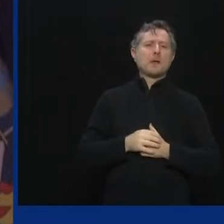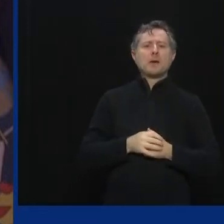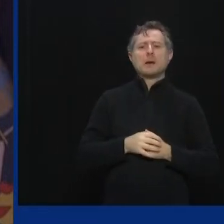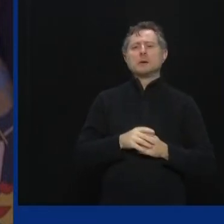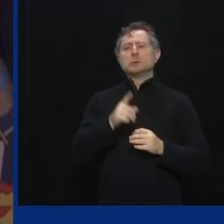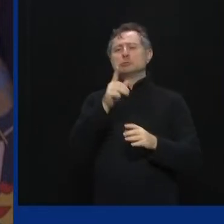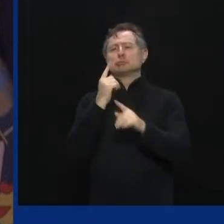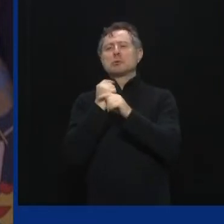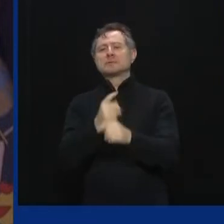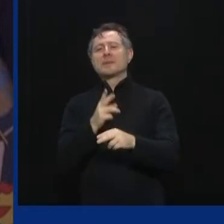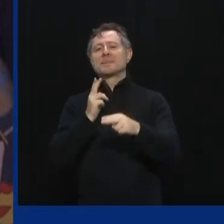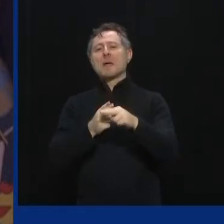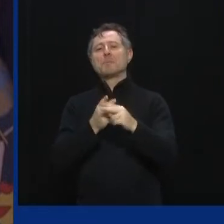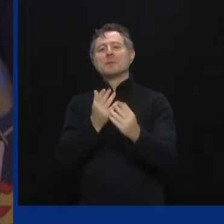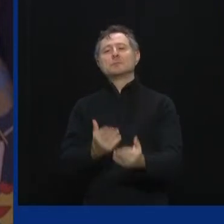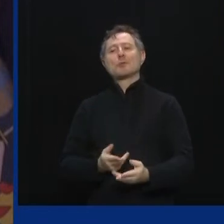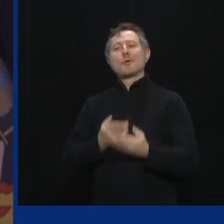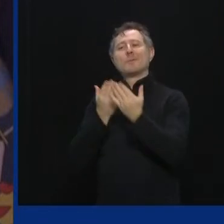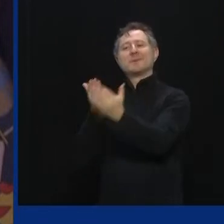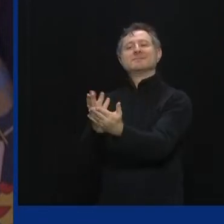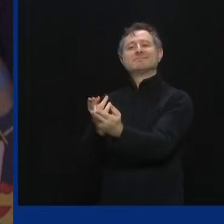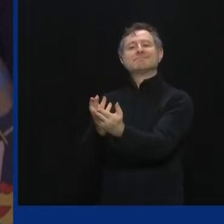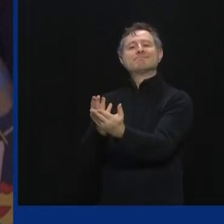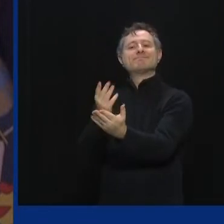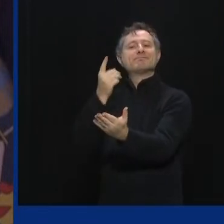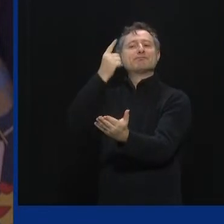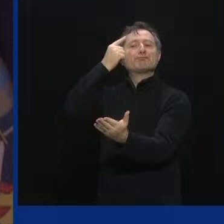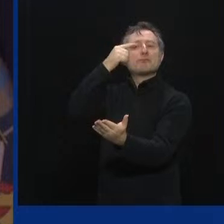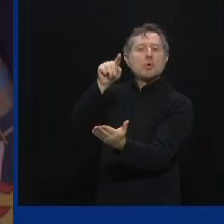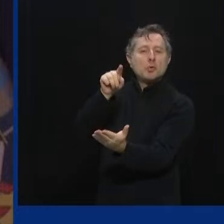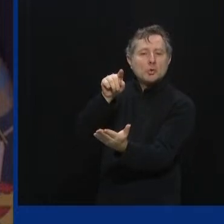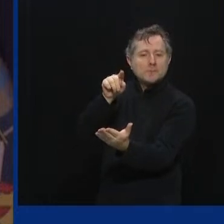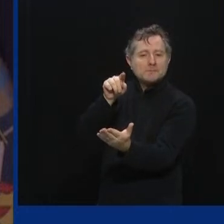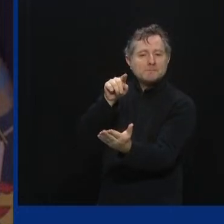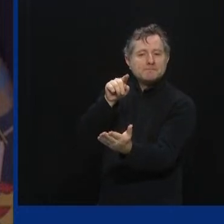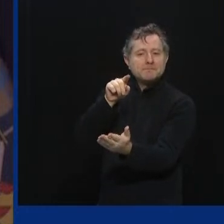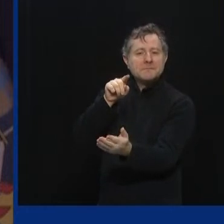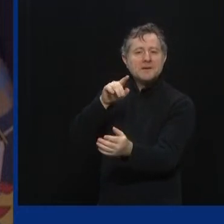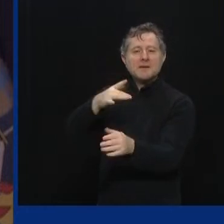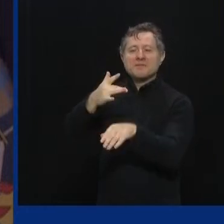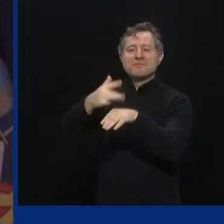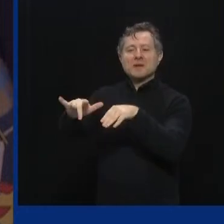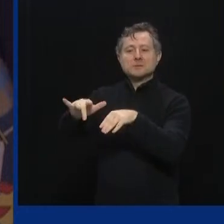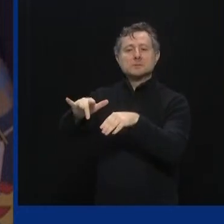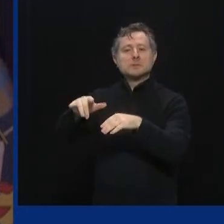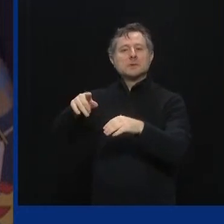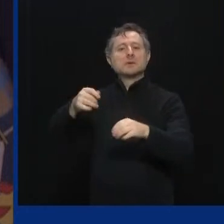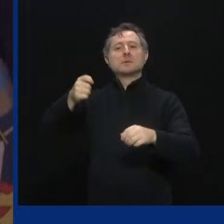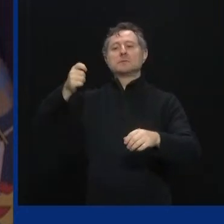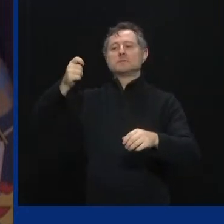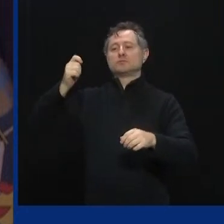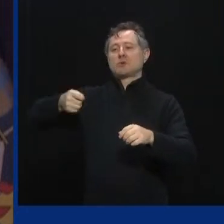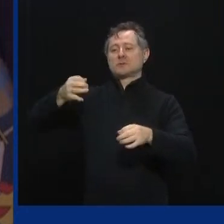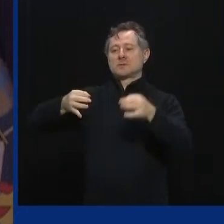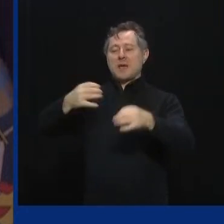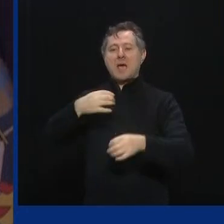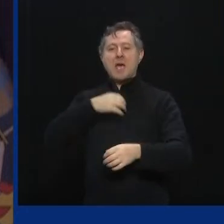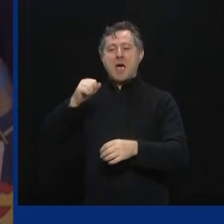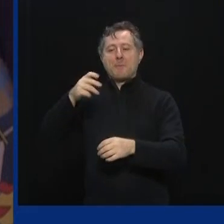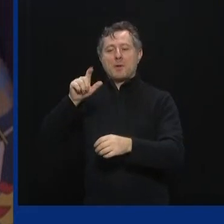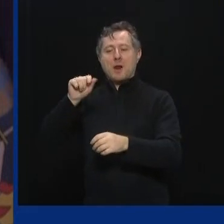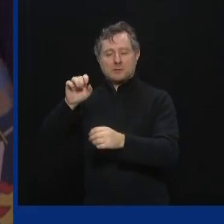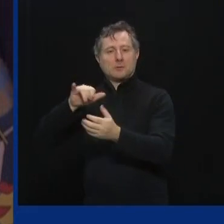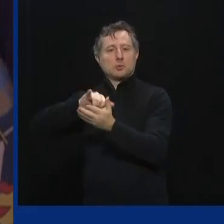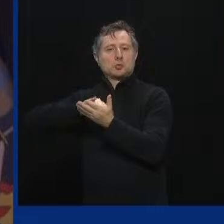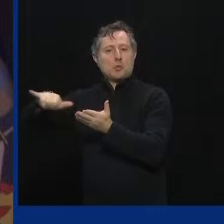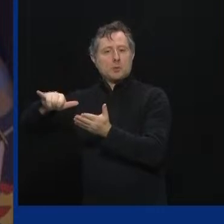their recommendations for the vacant Court of Appeal seat, and includes several people with defender backgrounds, which is a change. And I wanted